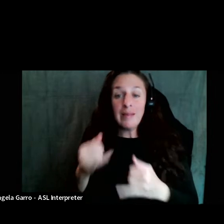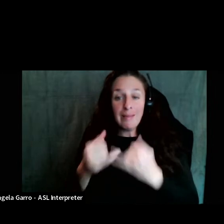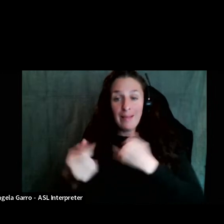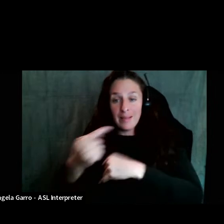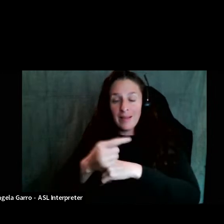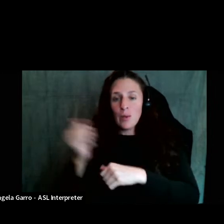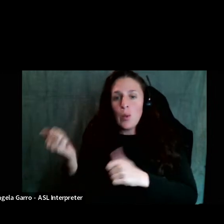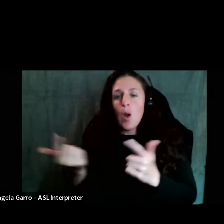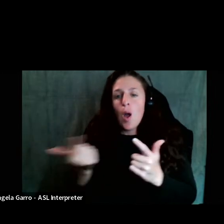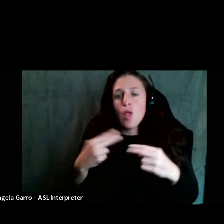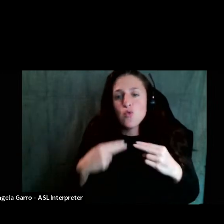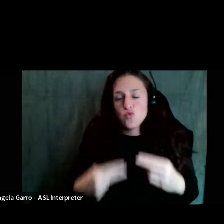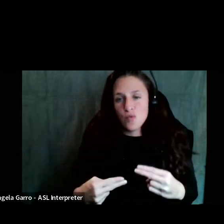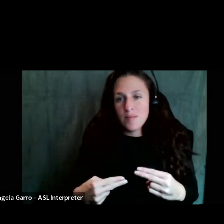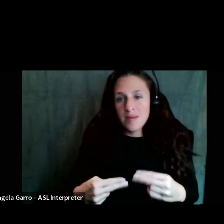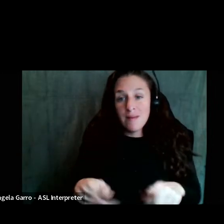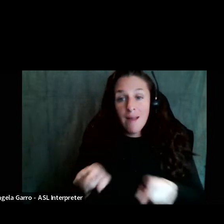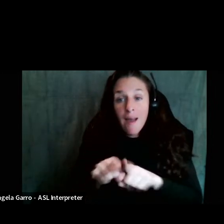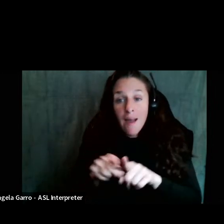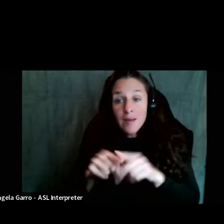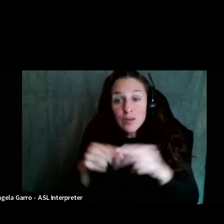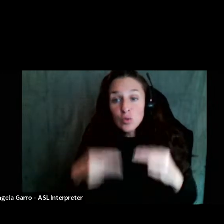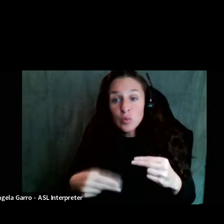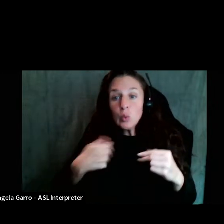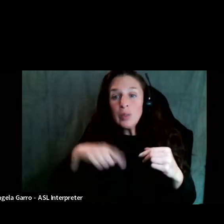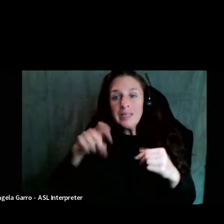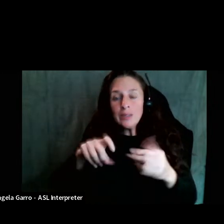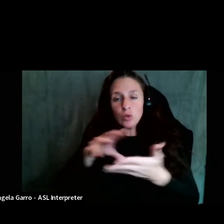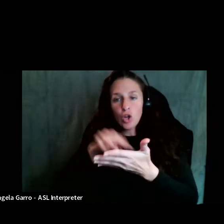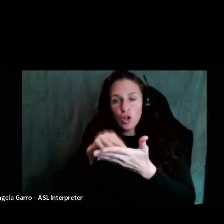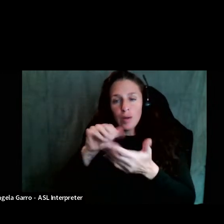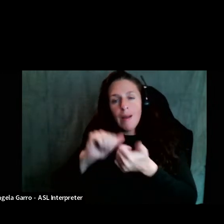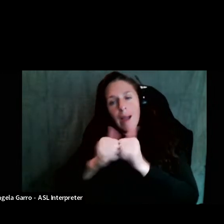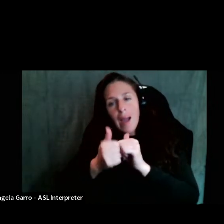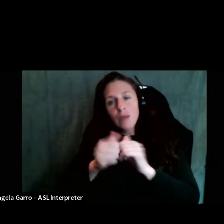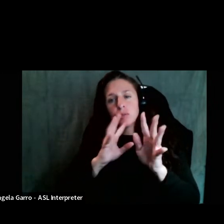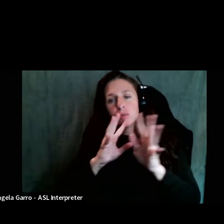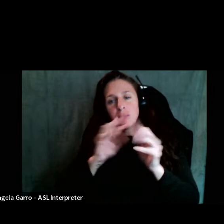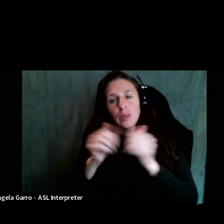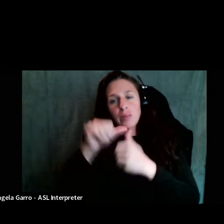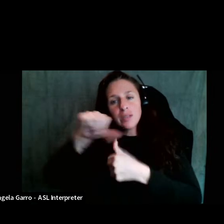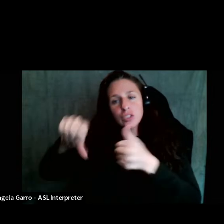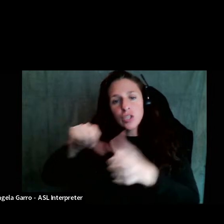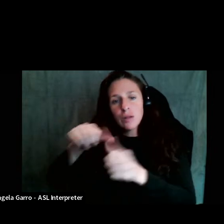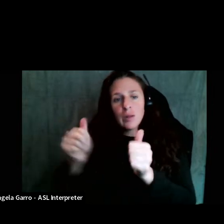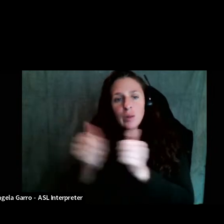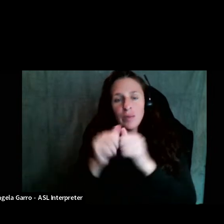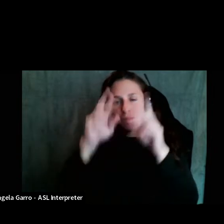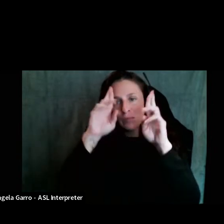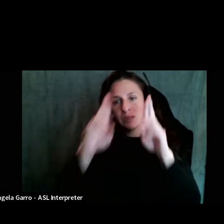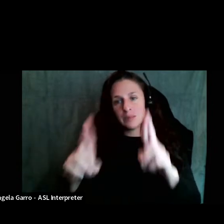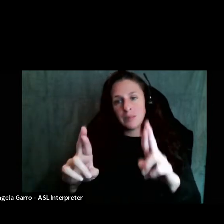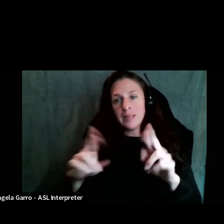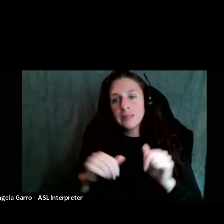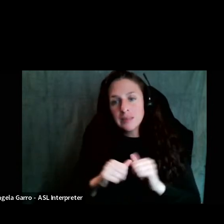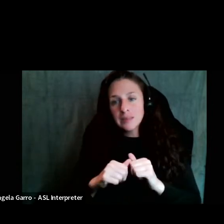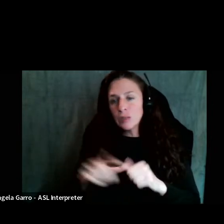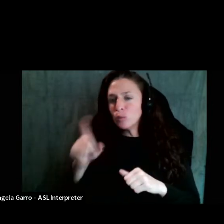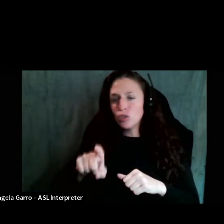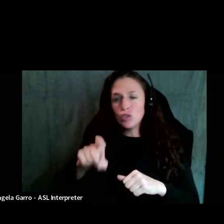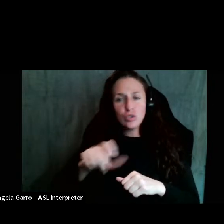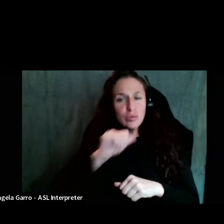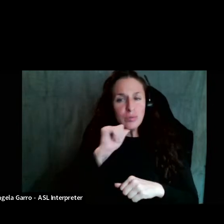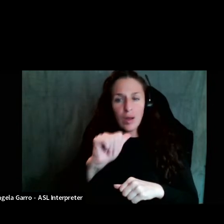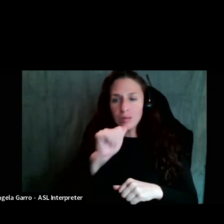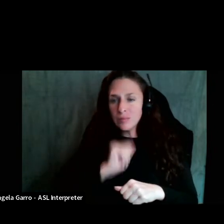human. And as humans, we need to learn how to speak to each other with respect. We should not tolerate